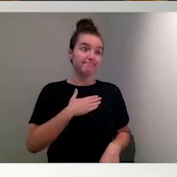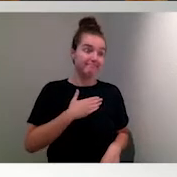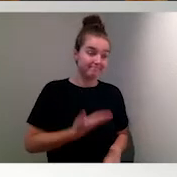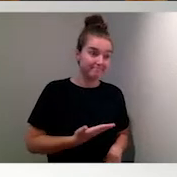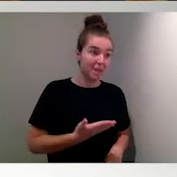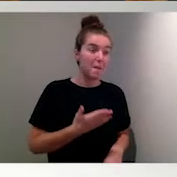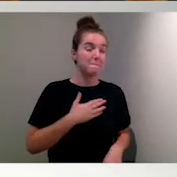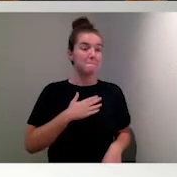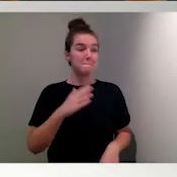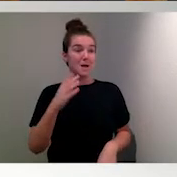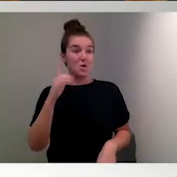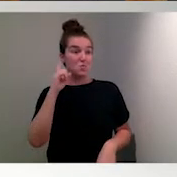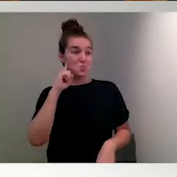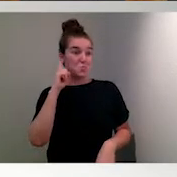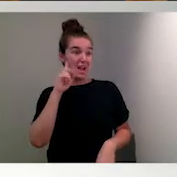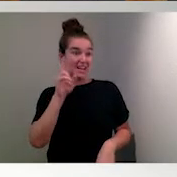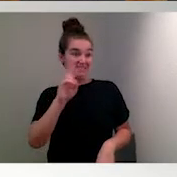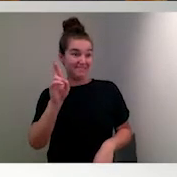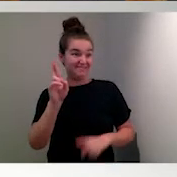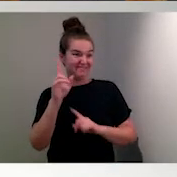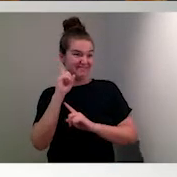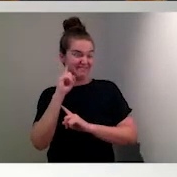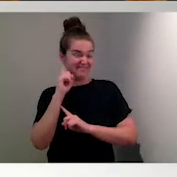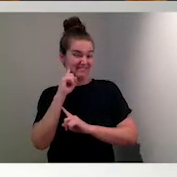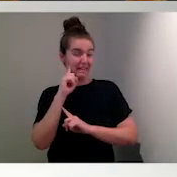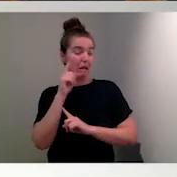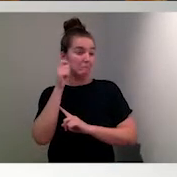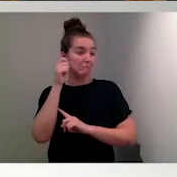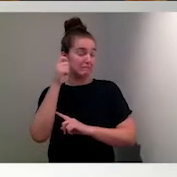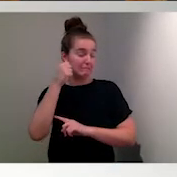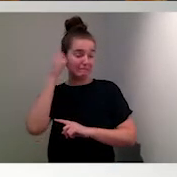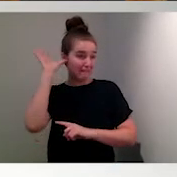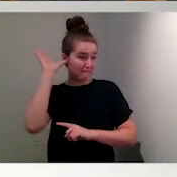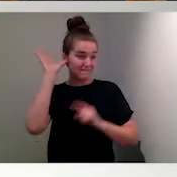my left, it really is something that I need to be researching